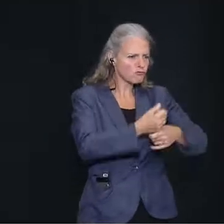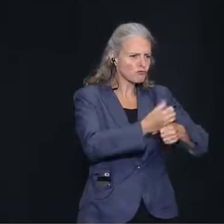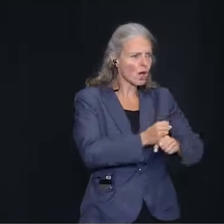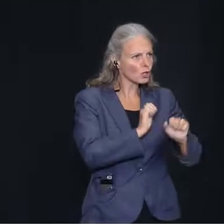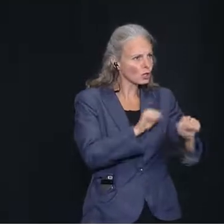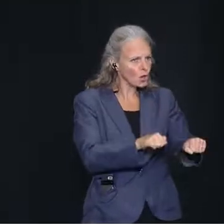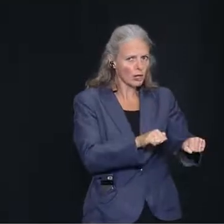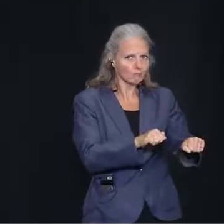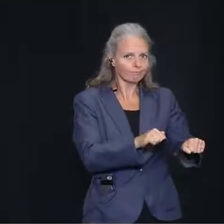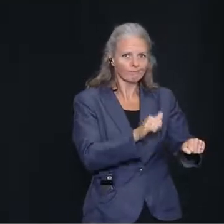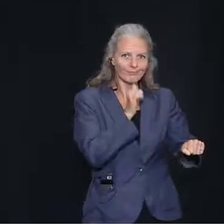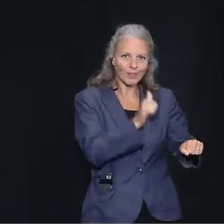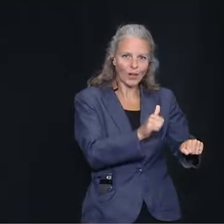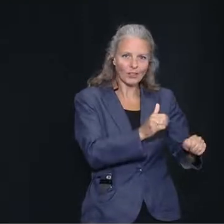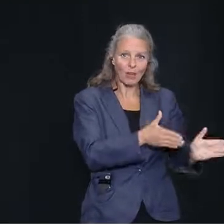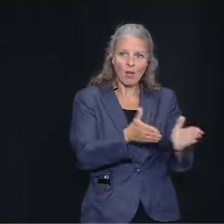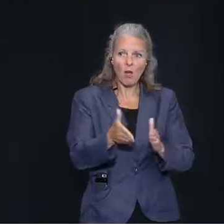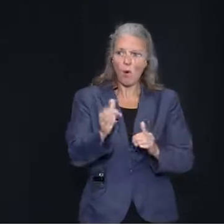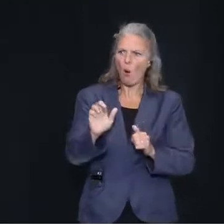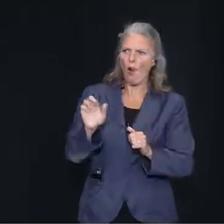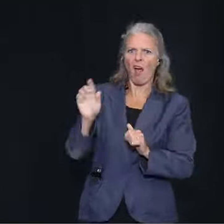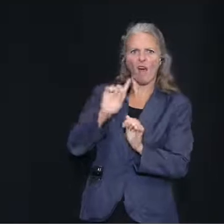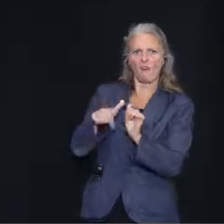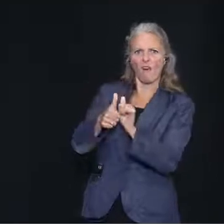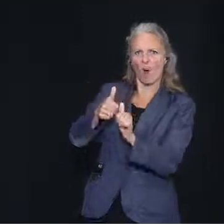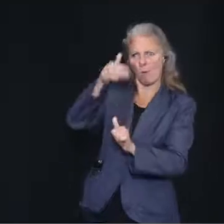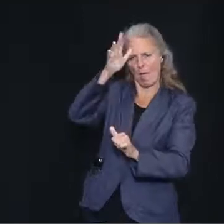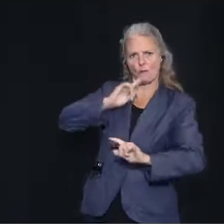the patriarchal rules of the time and given up,